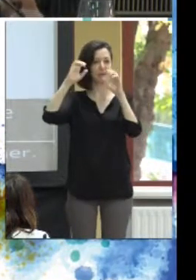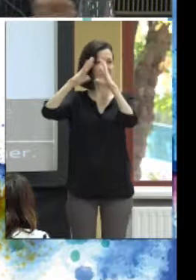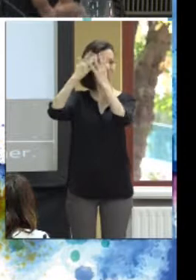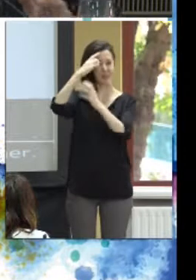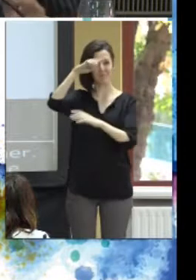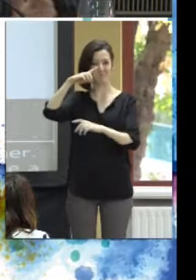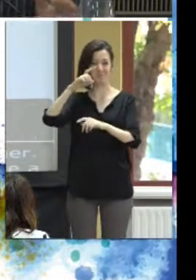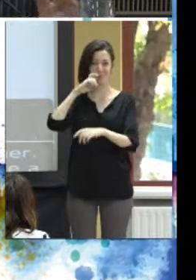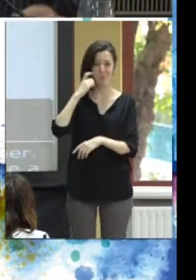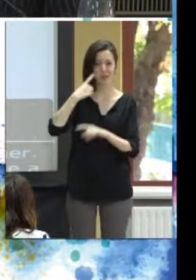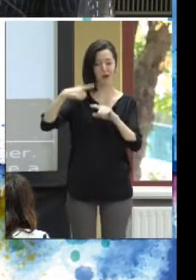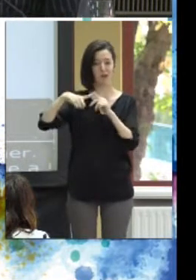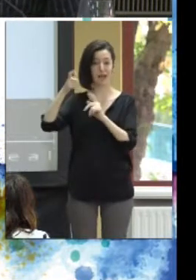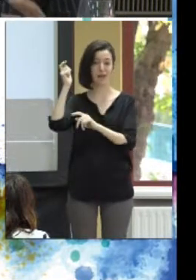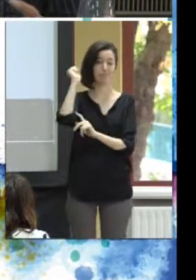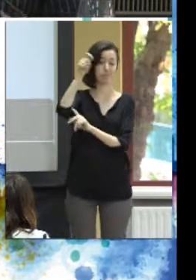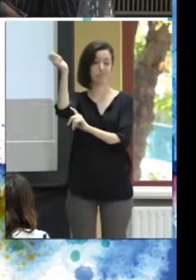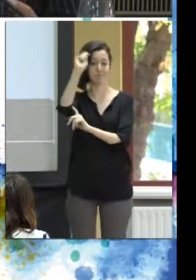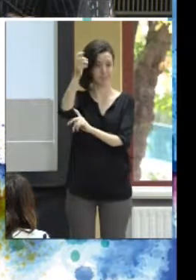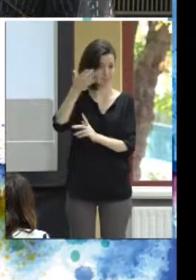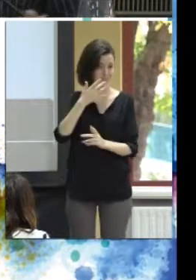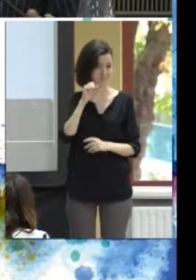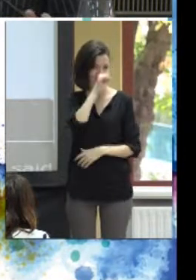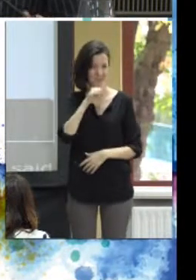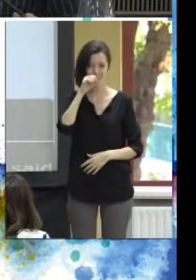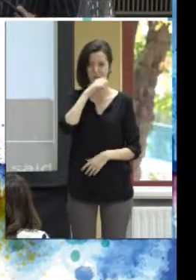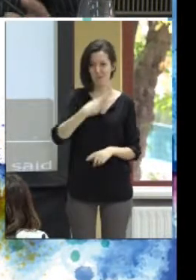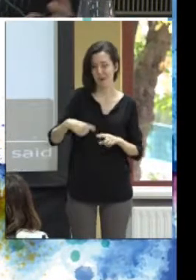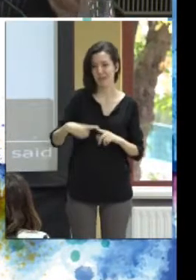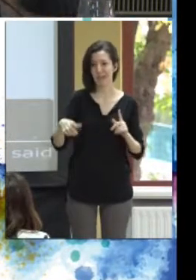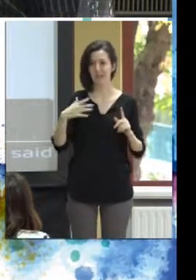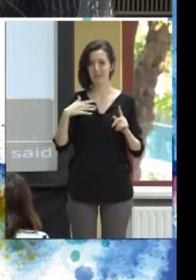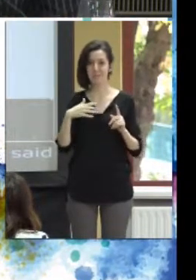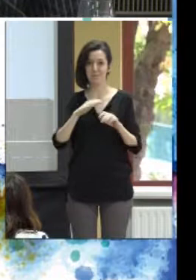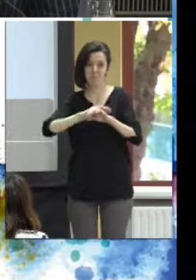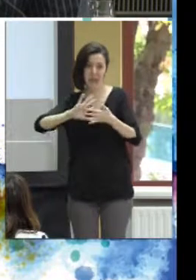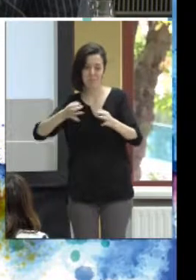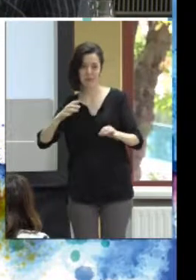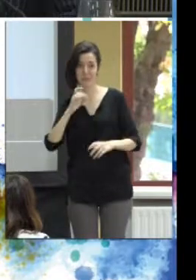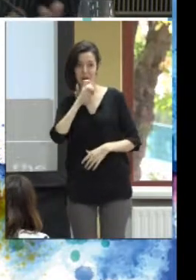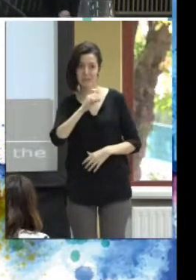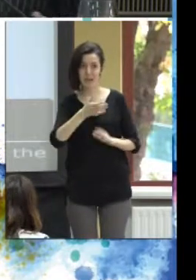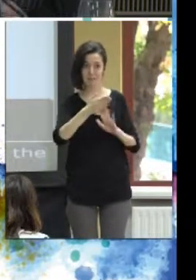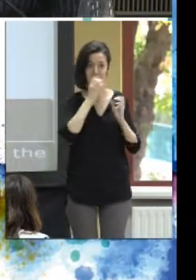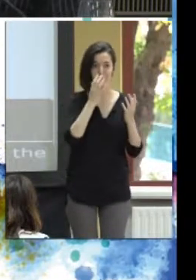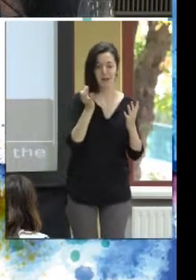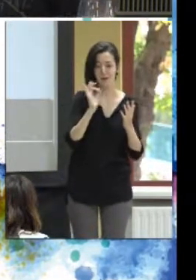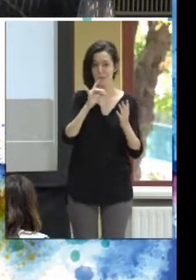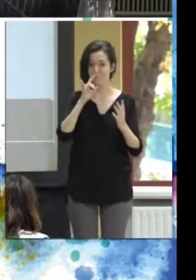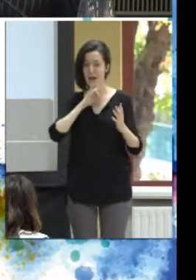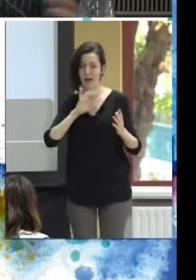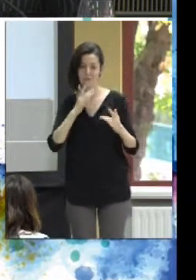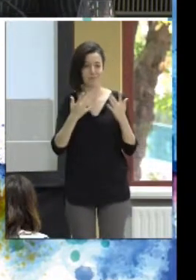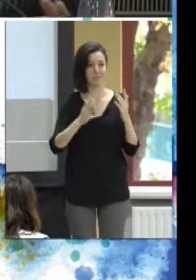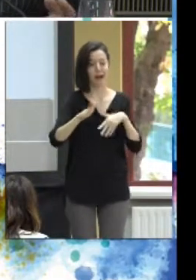say cold, warm, and that's basically the system how that works. I mean, you just move in one direction, and it says, and the distance